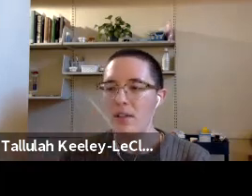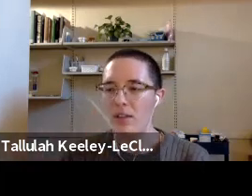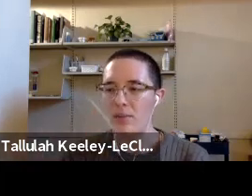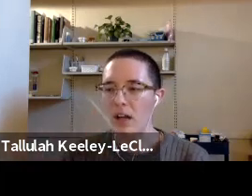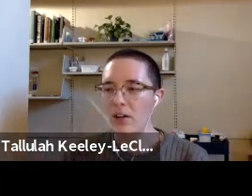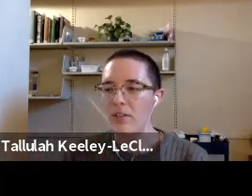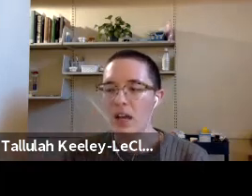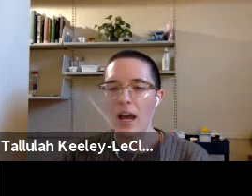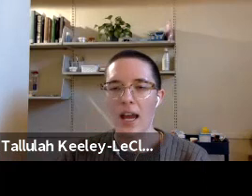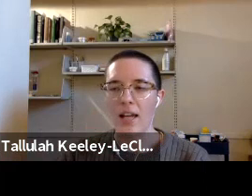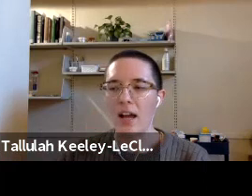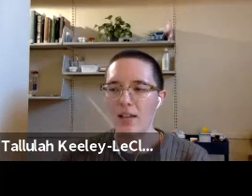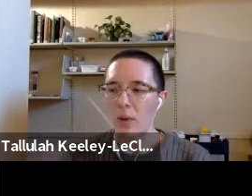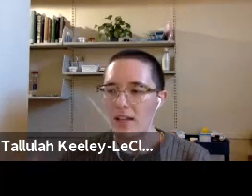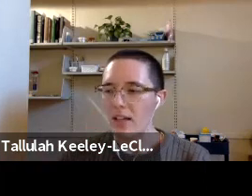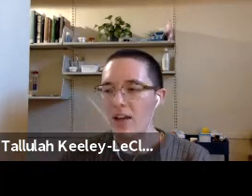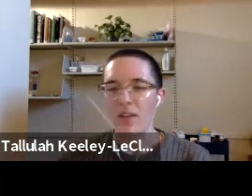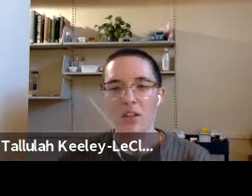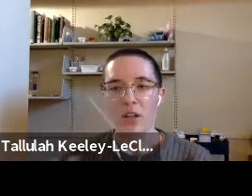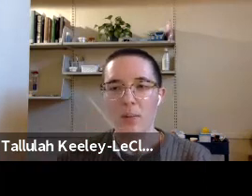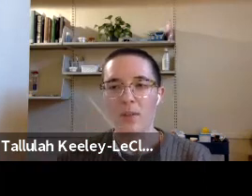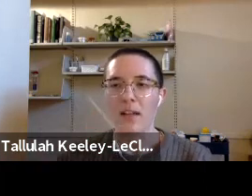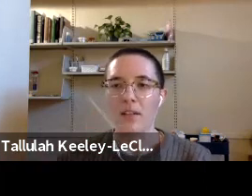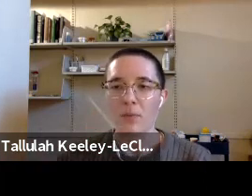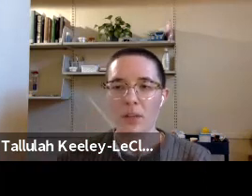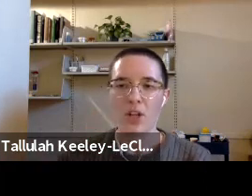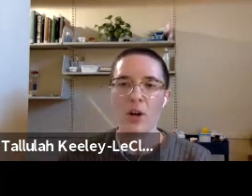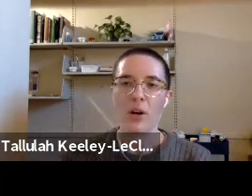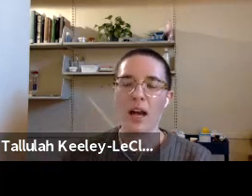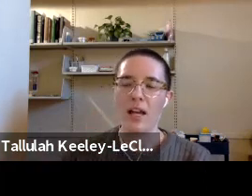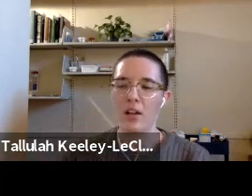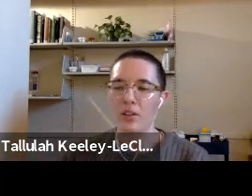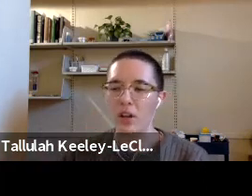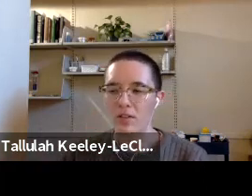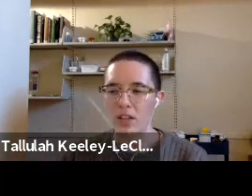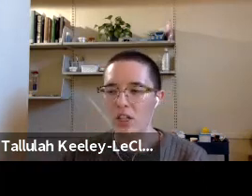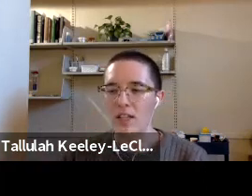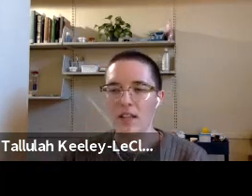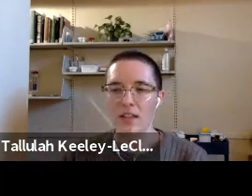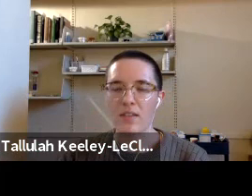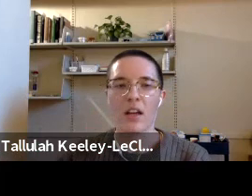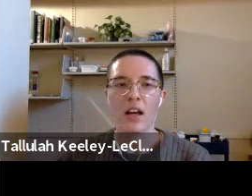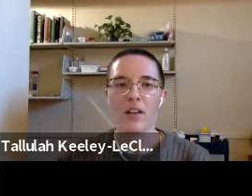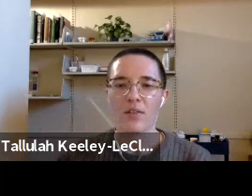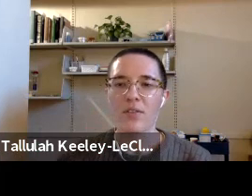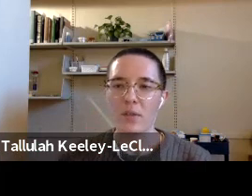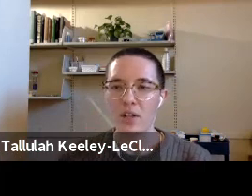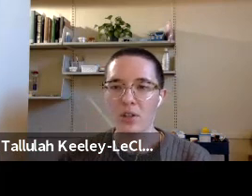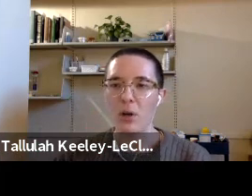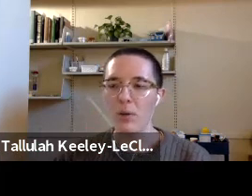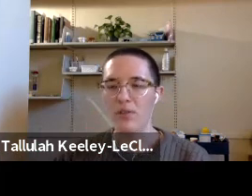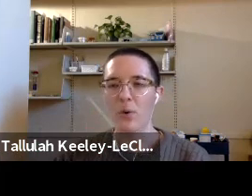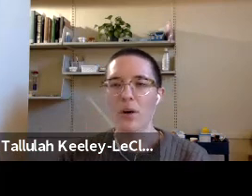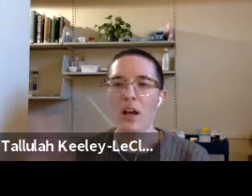them speak for themselves and as a way to kind of illustrate the perspective of Pinchot and other conservationists at this kind of